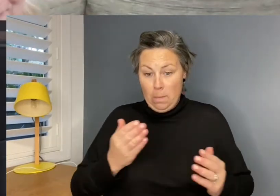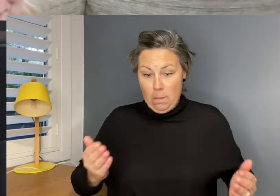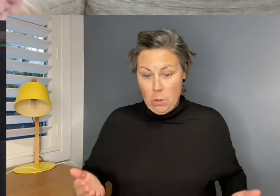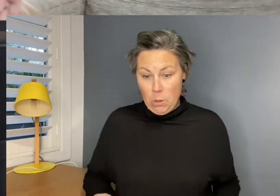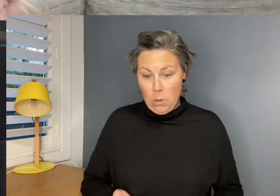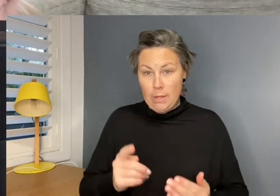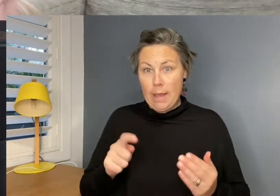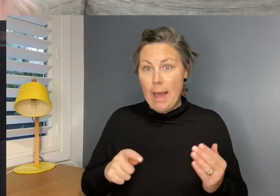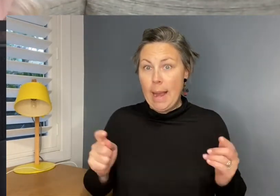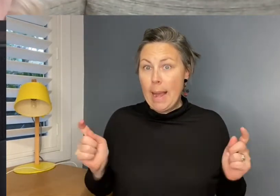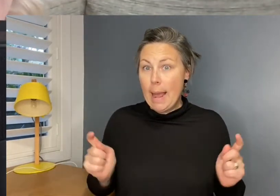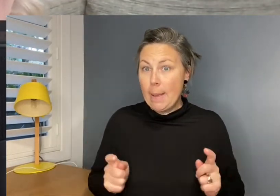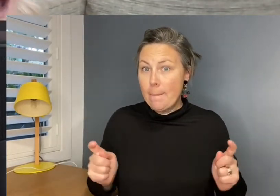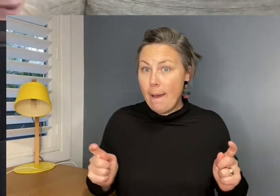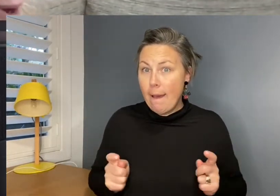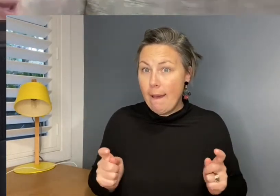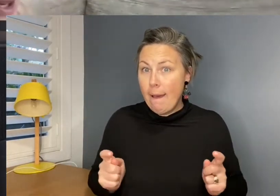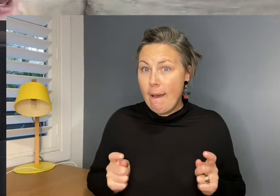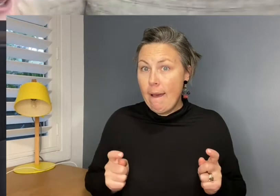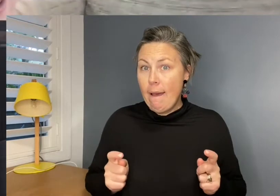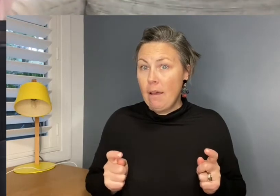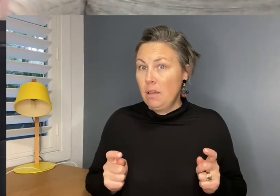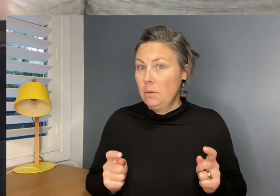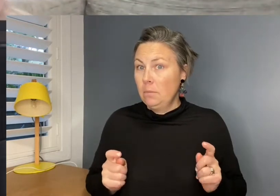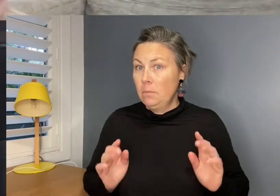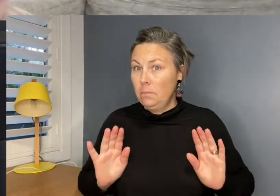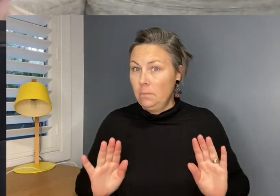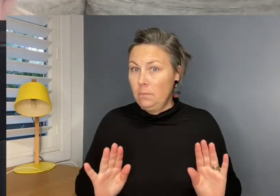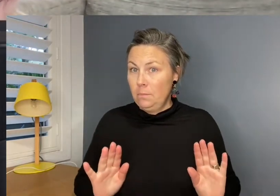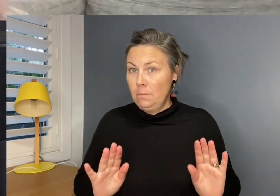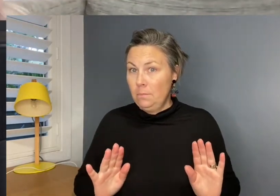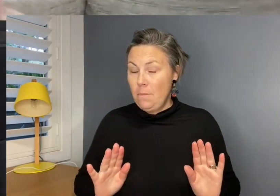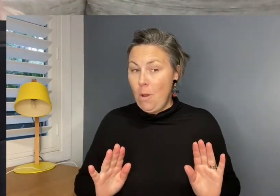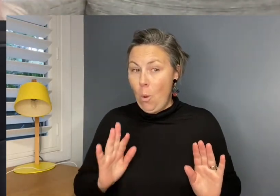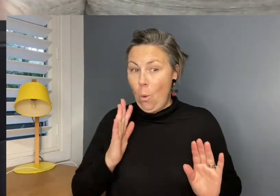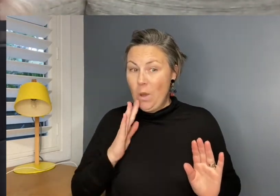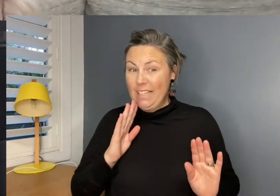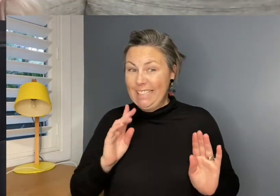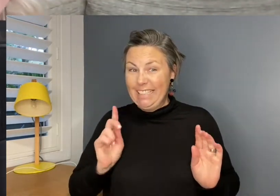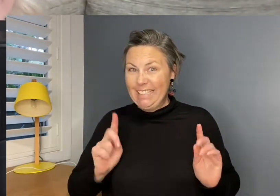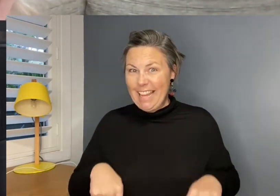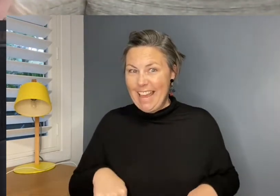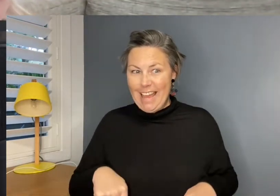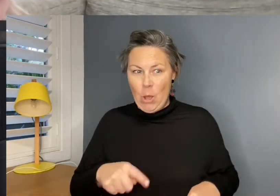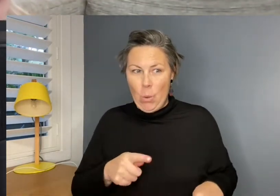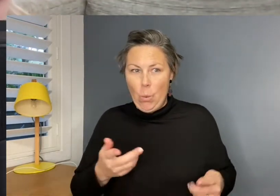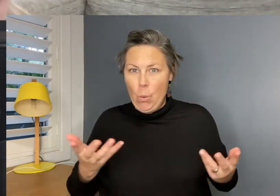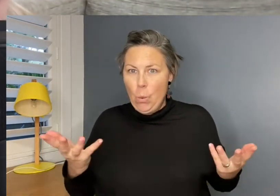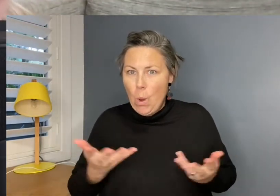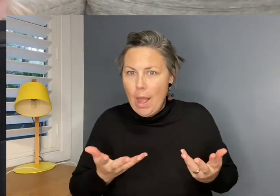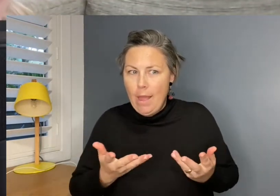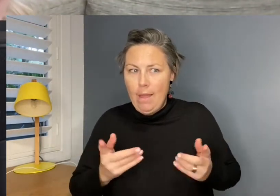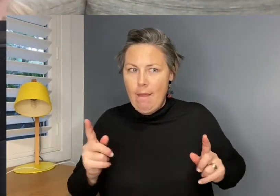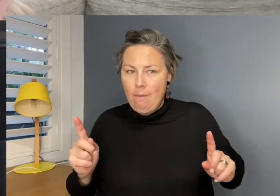labour. Where were you? I know though, but where were you? What